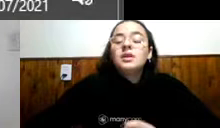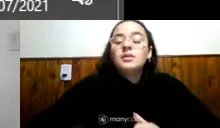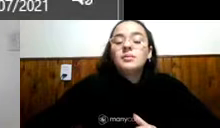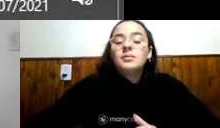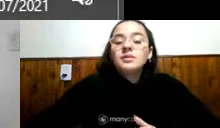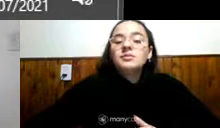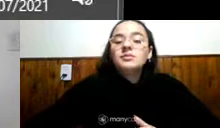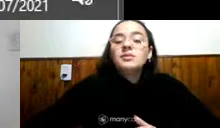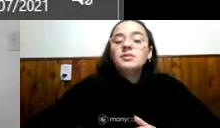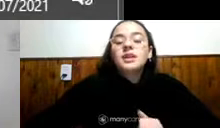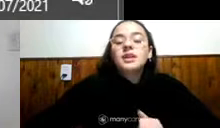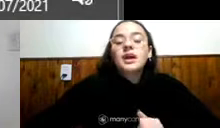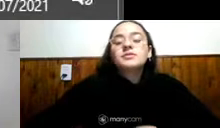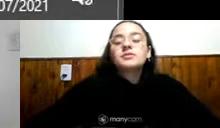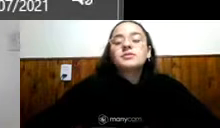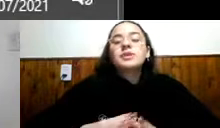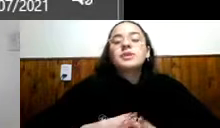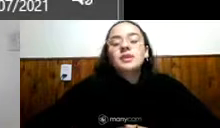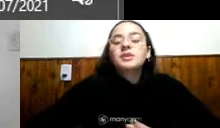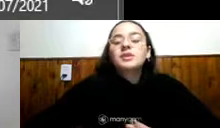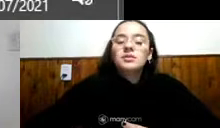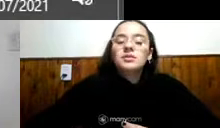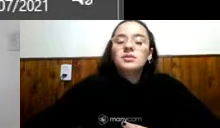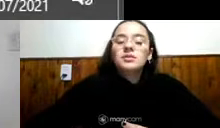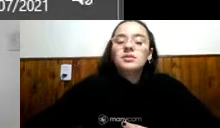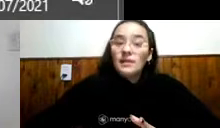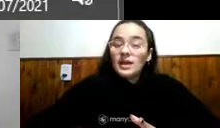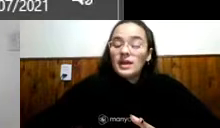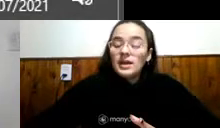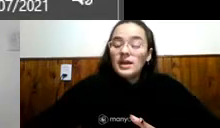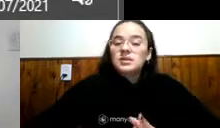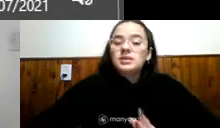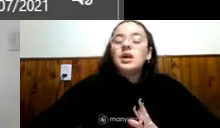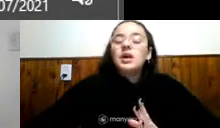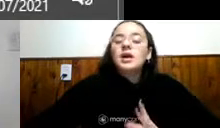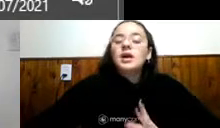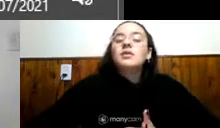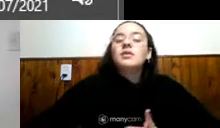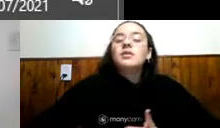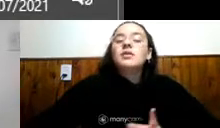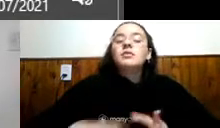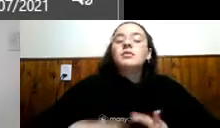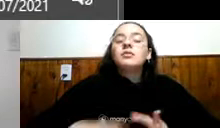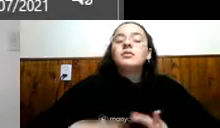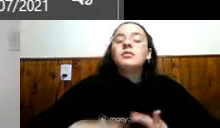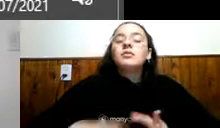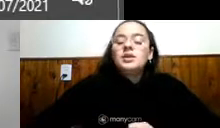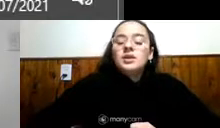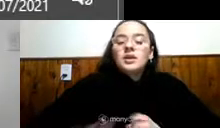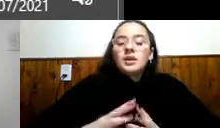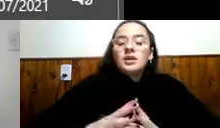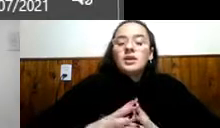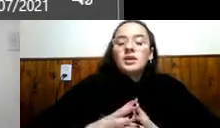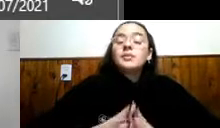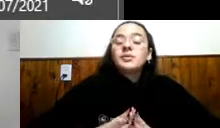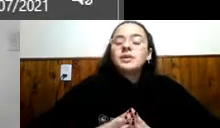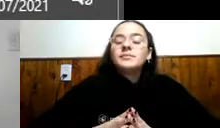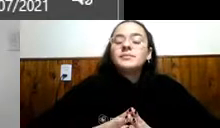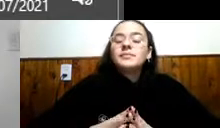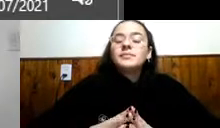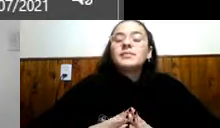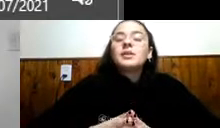the morning, in the afternoon and evening, at night, and on weekends. In the